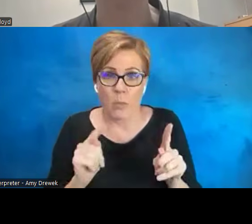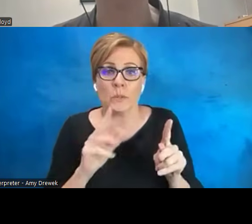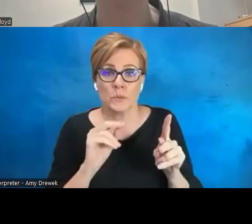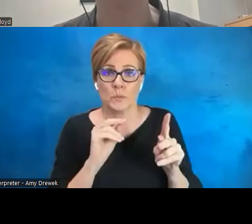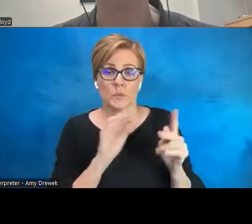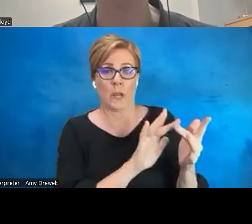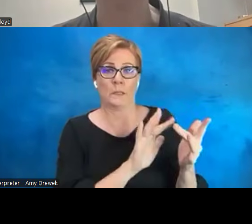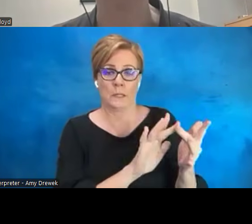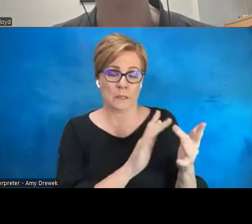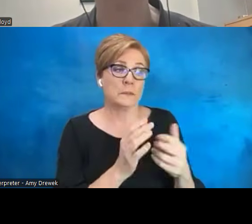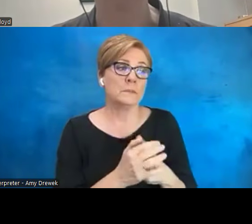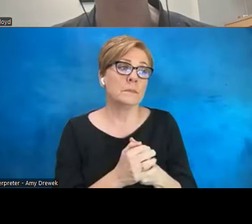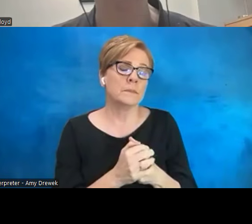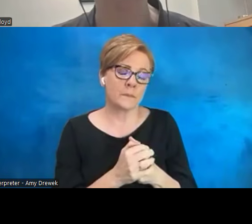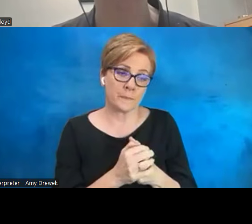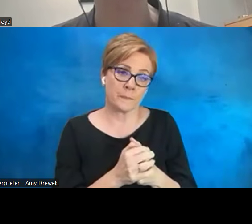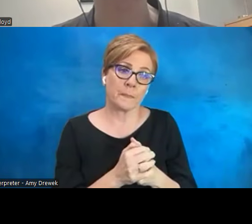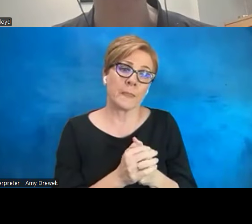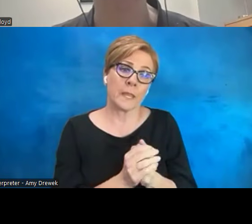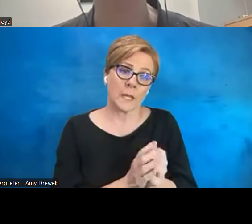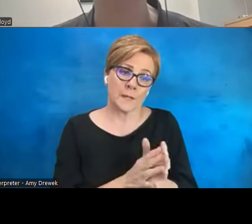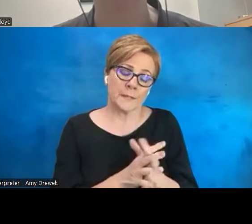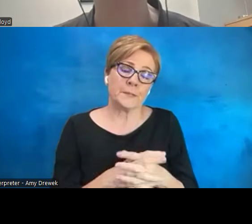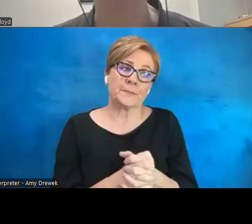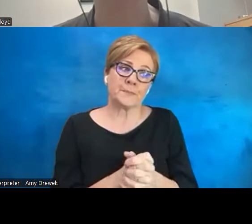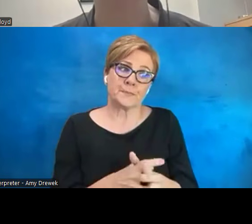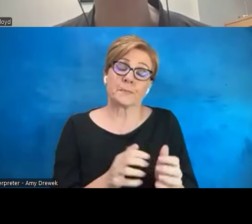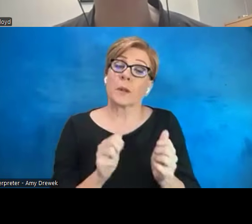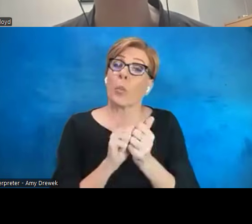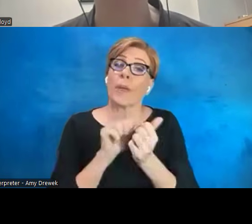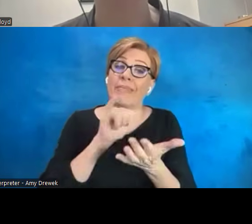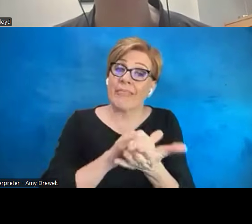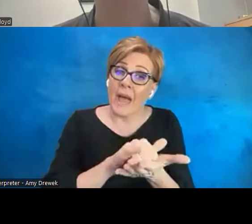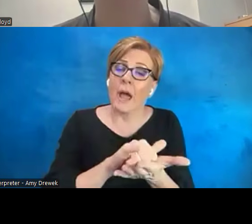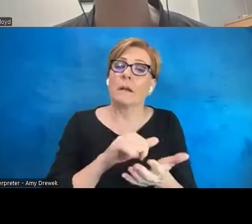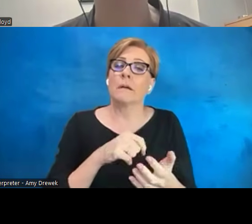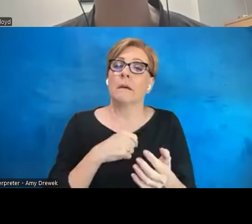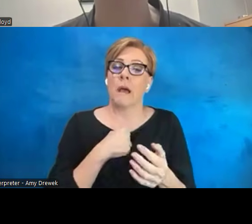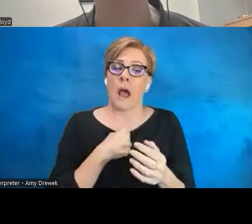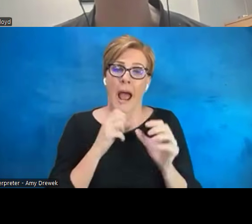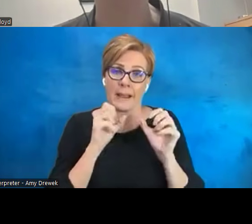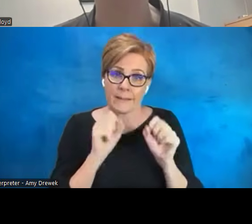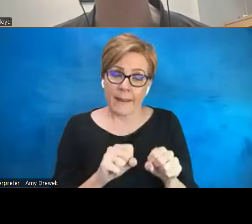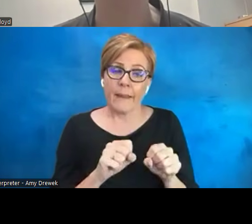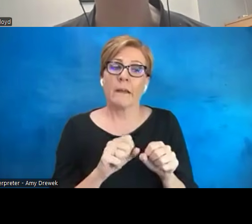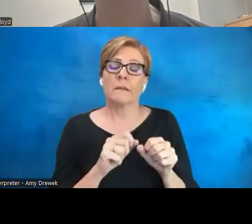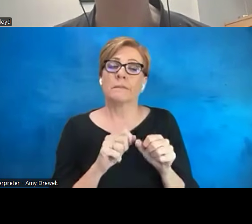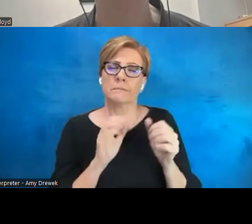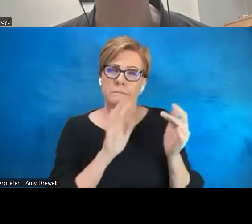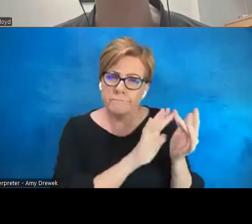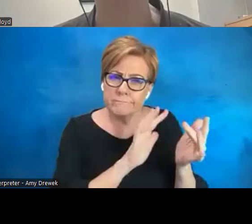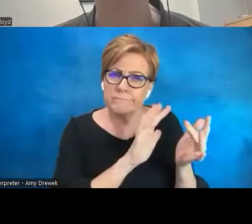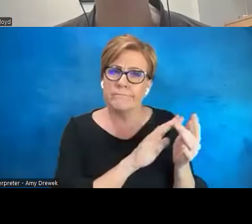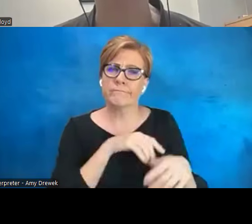are opportunities for me to return and ask similar questions over time, and also like